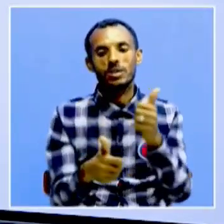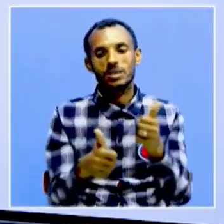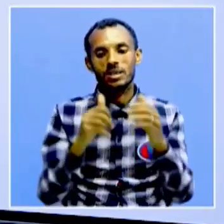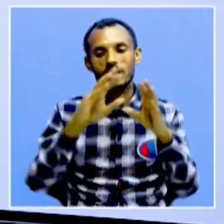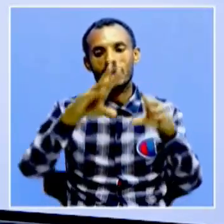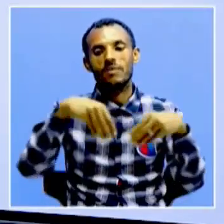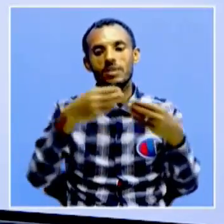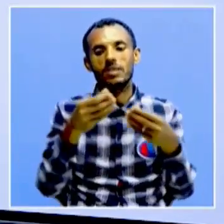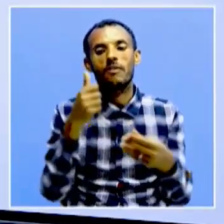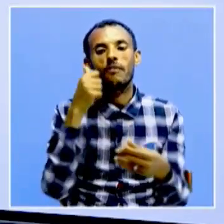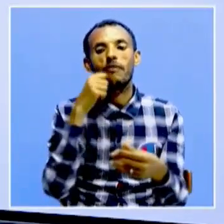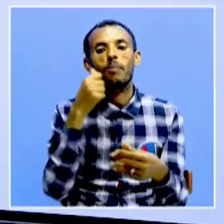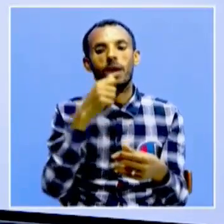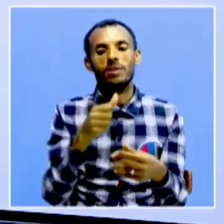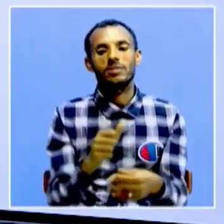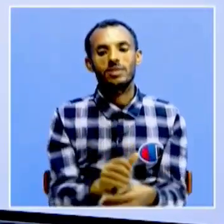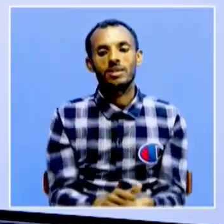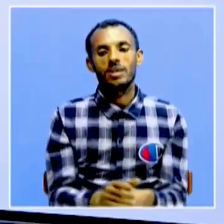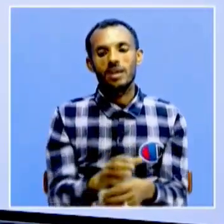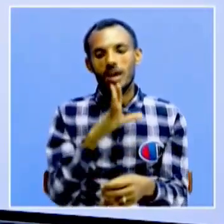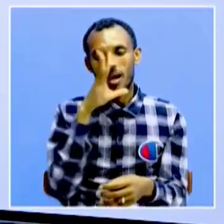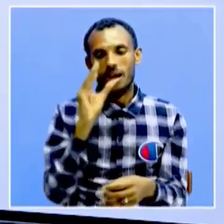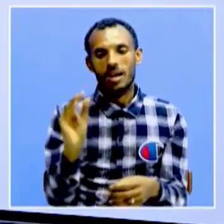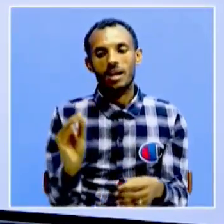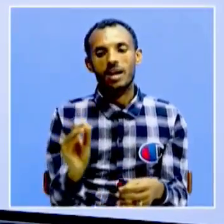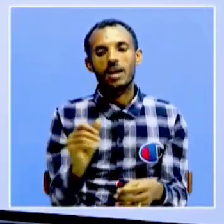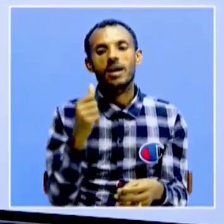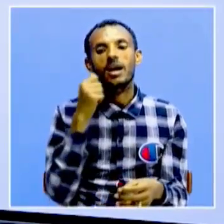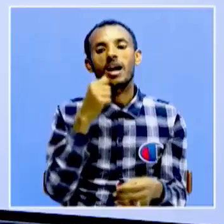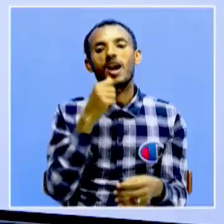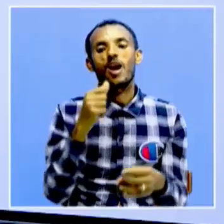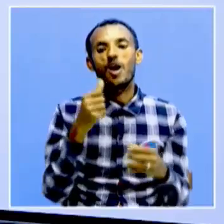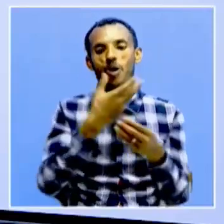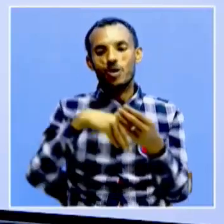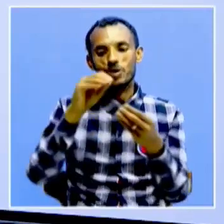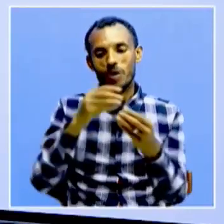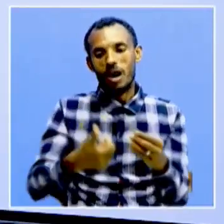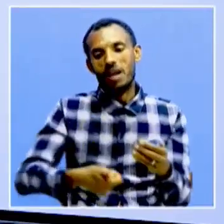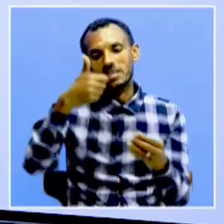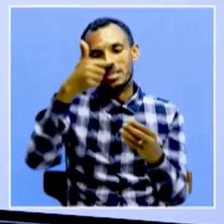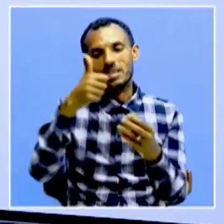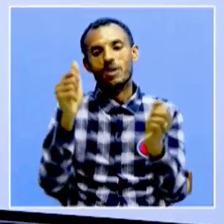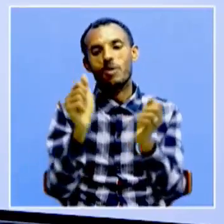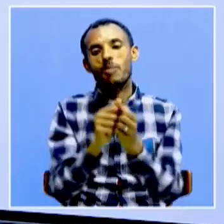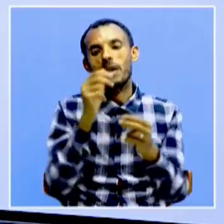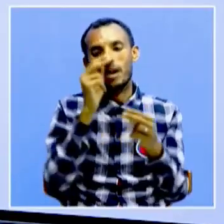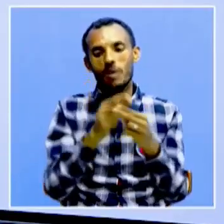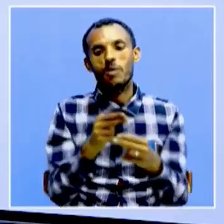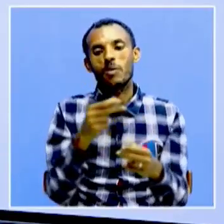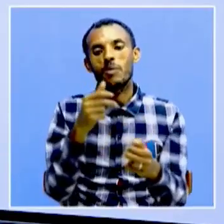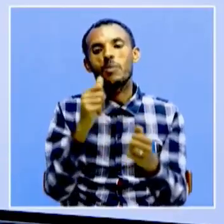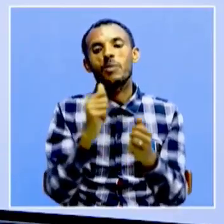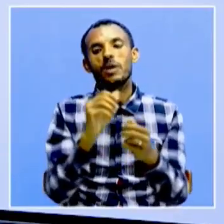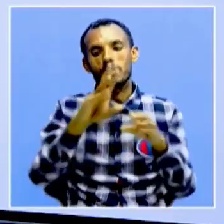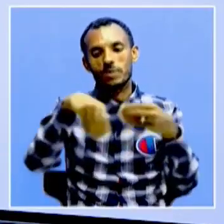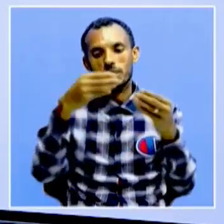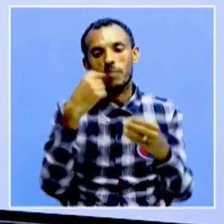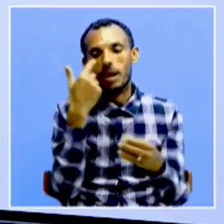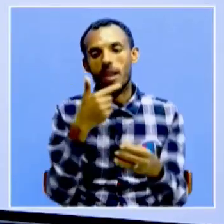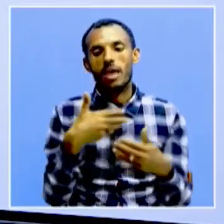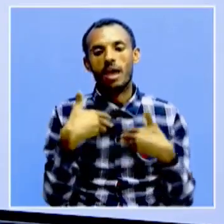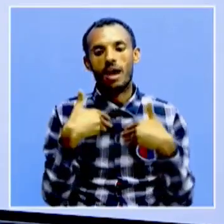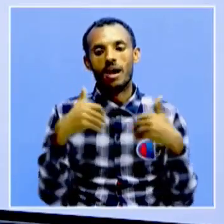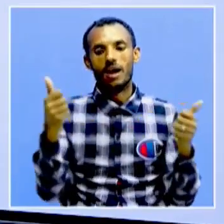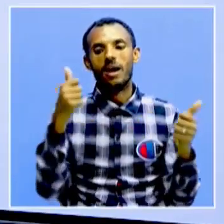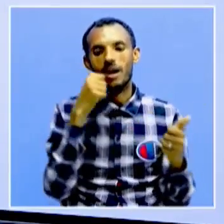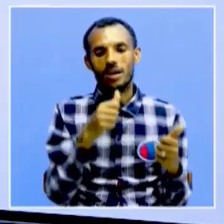to females, right? And girl is also another common noun which belongs to the young girls,